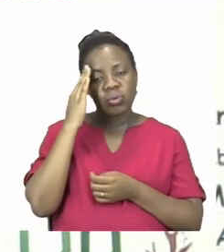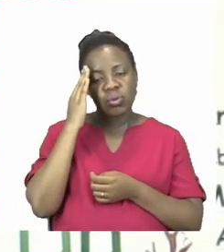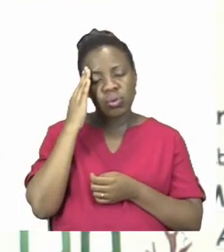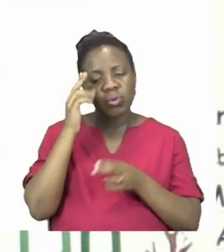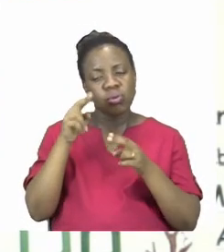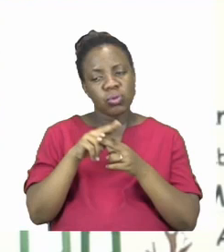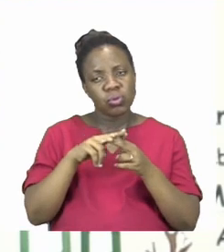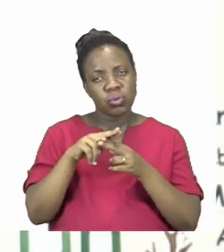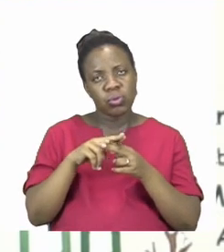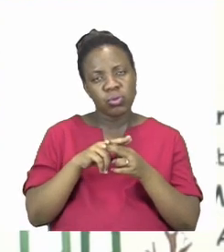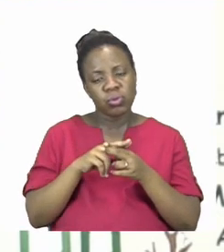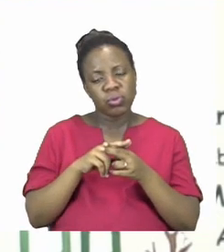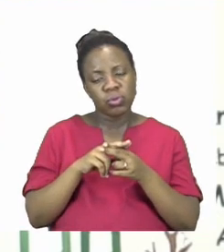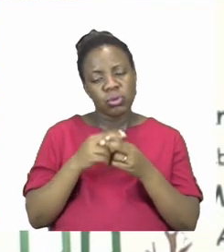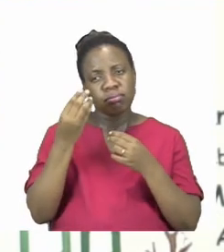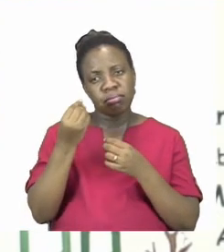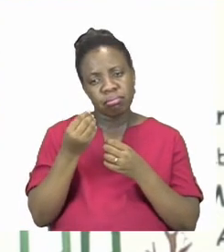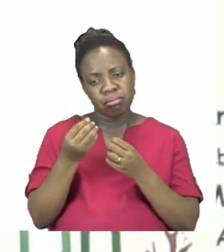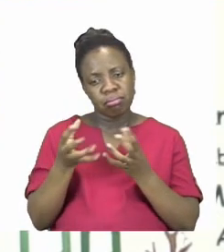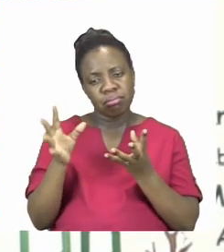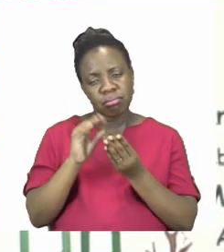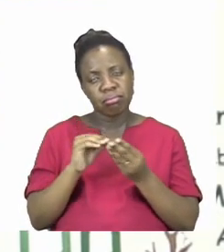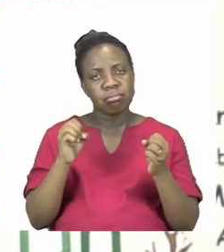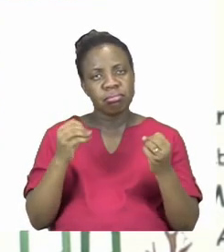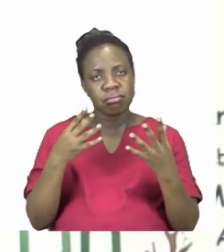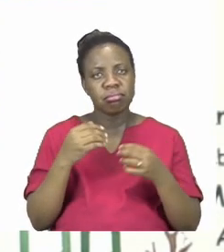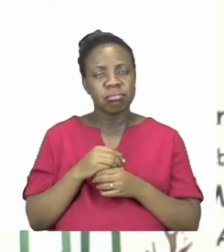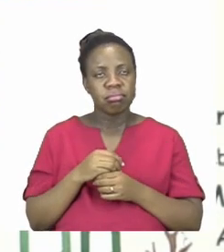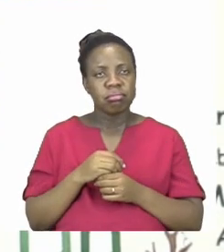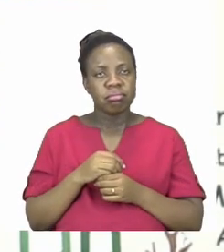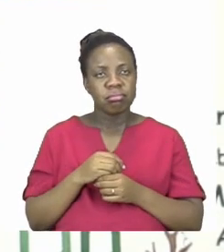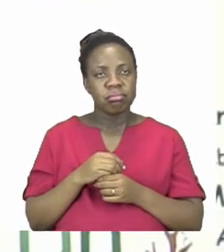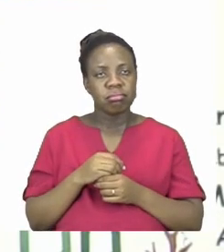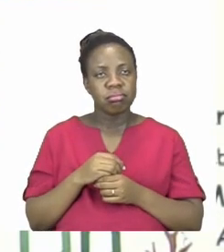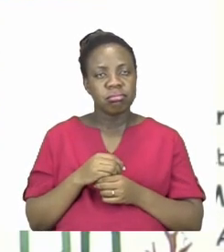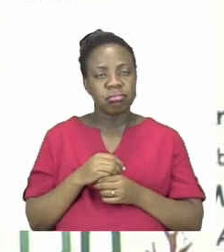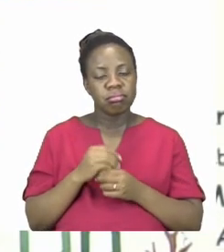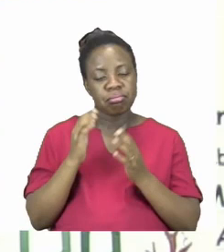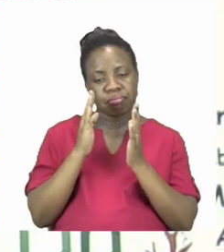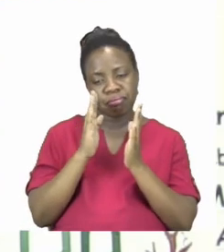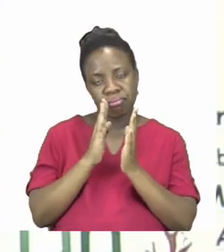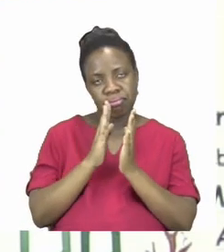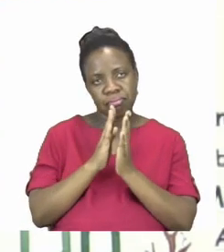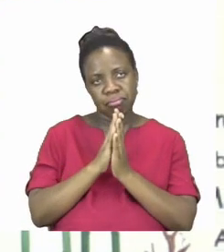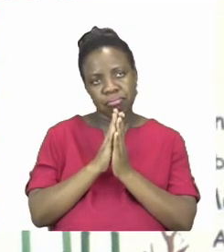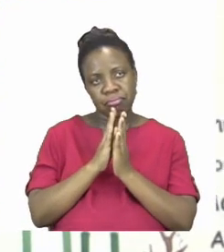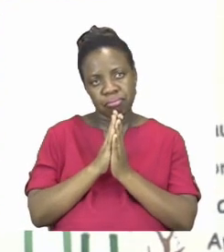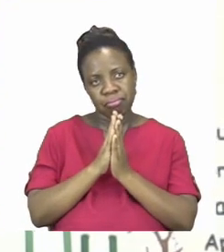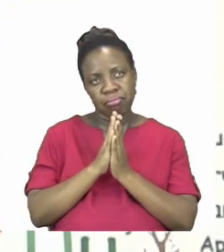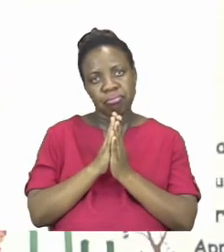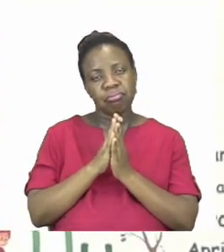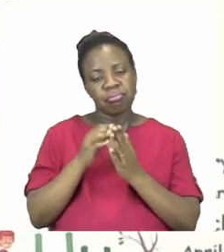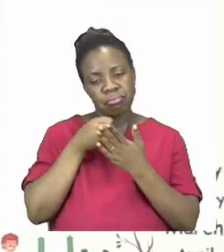next part of your exercise by yourself. That one is pretty easy, and I really want you to try your hardest for all the work